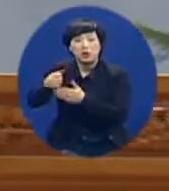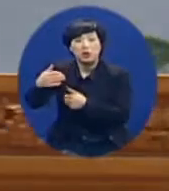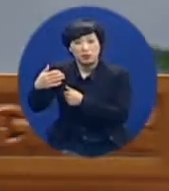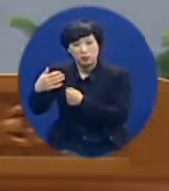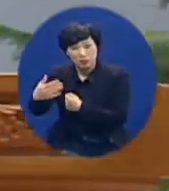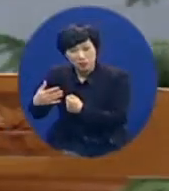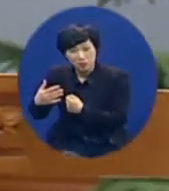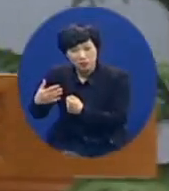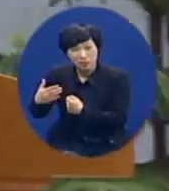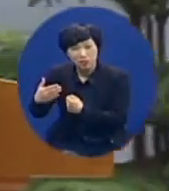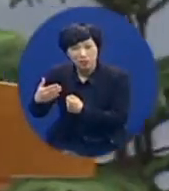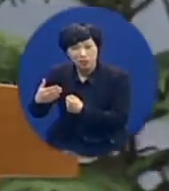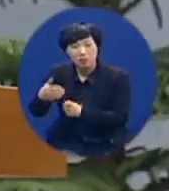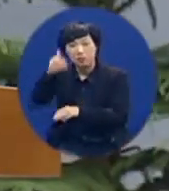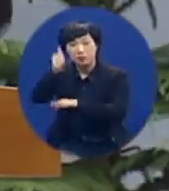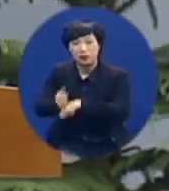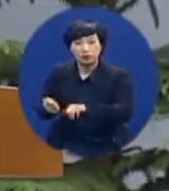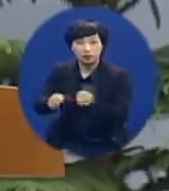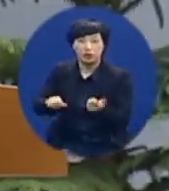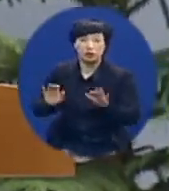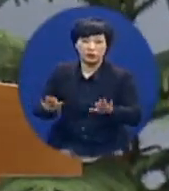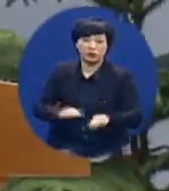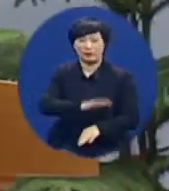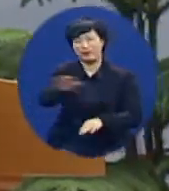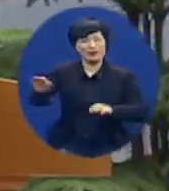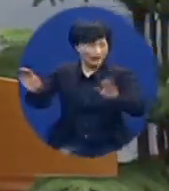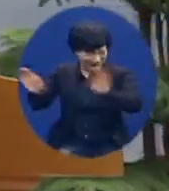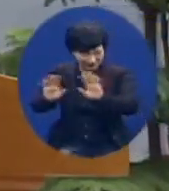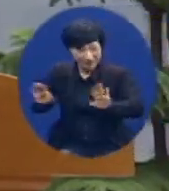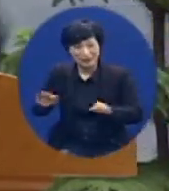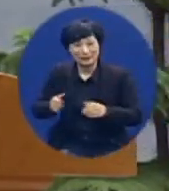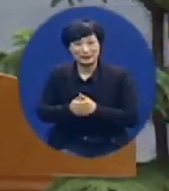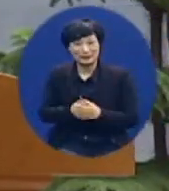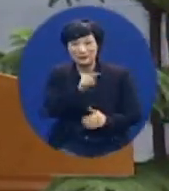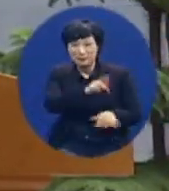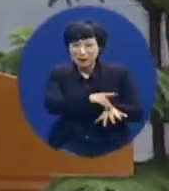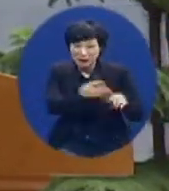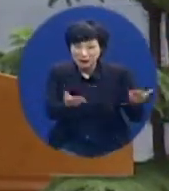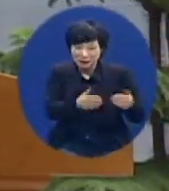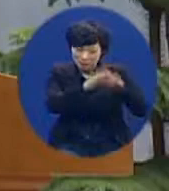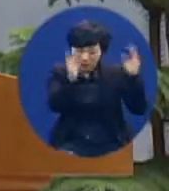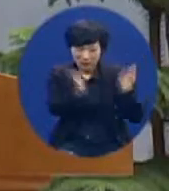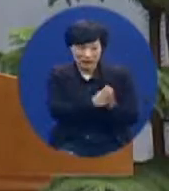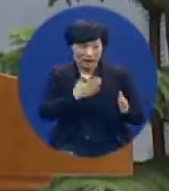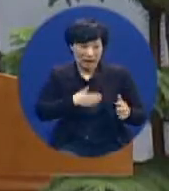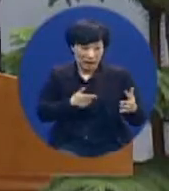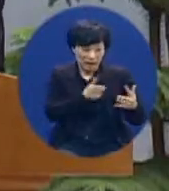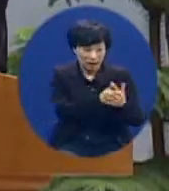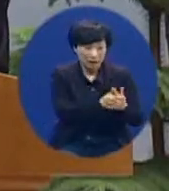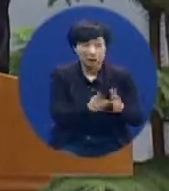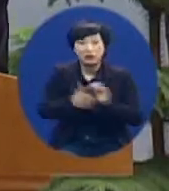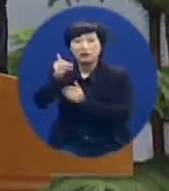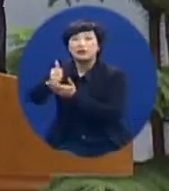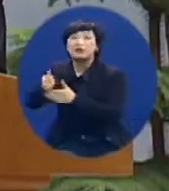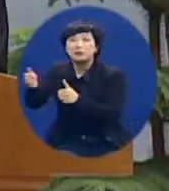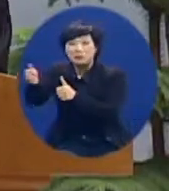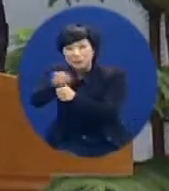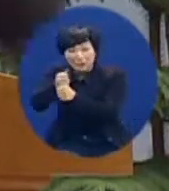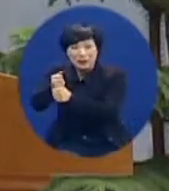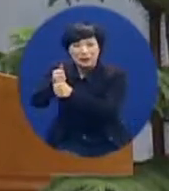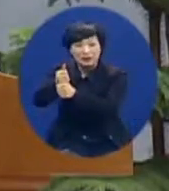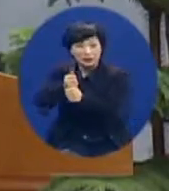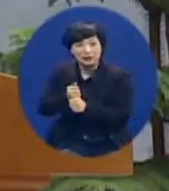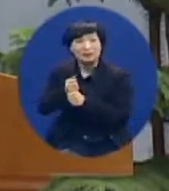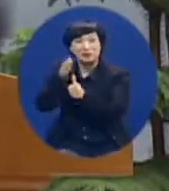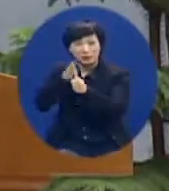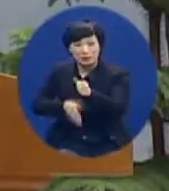Devil's work wants us to complain to the Lord and die. We should reject Him. We should know the